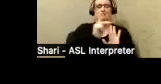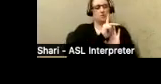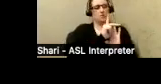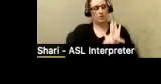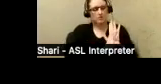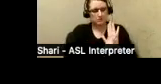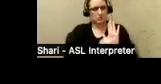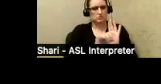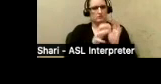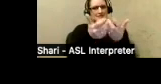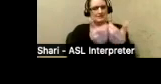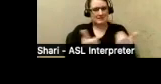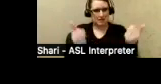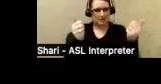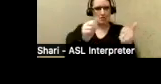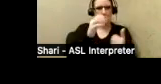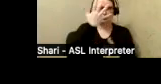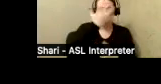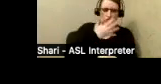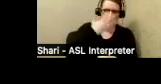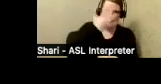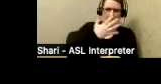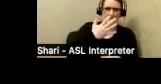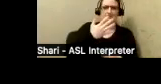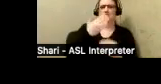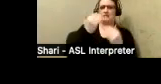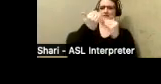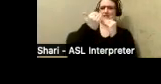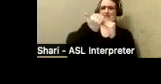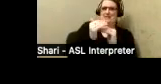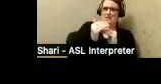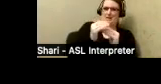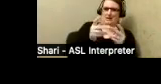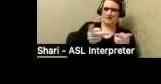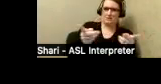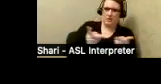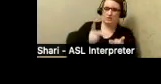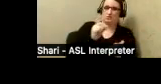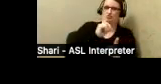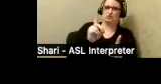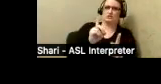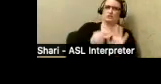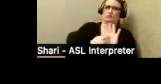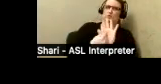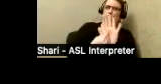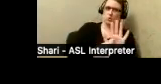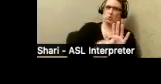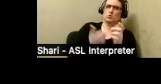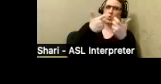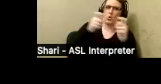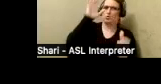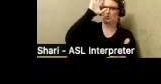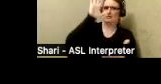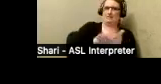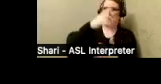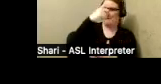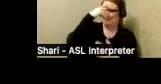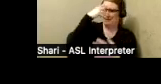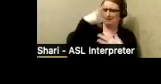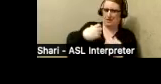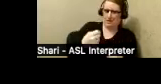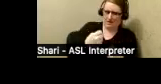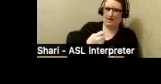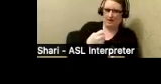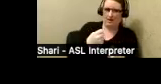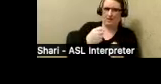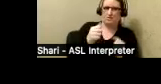of the separation of the races in the face of limited space really reveals a larger belief about mental illness among African Americans,